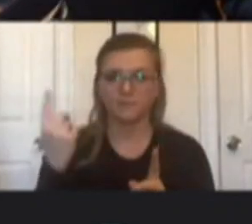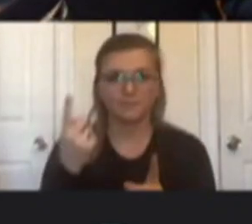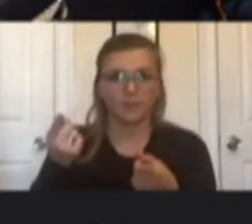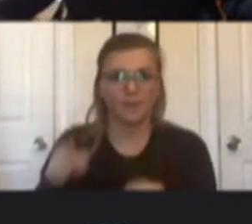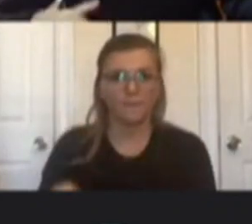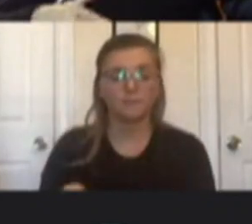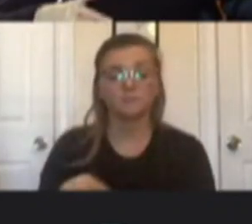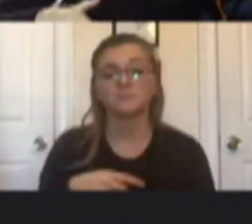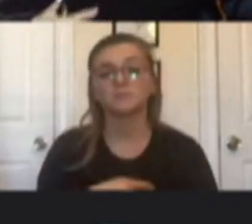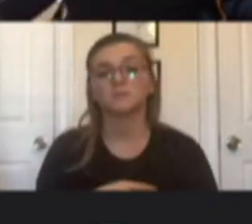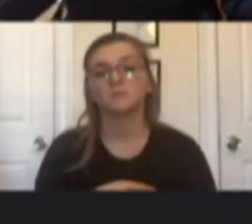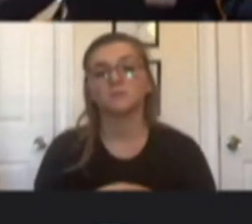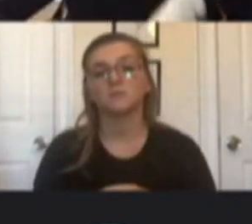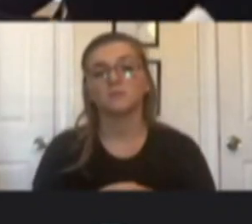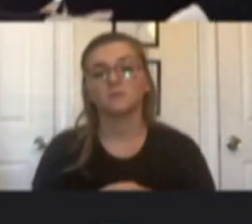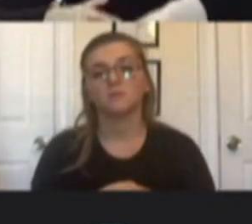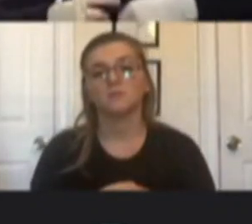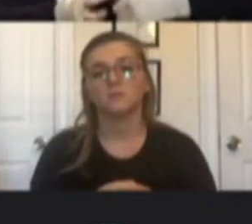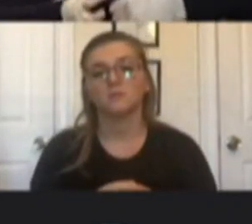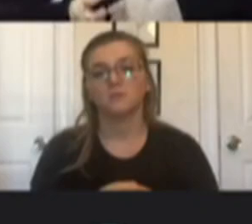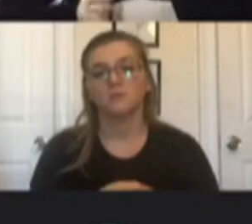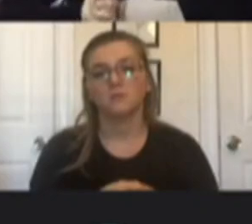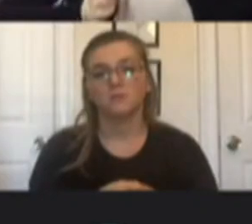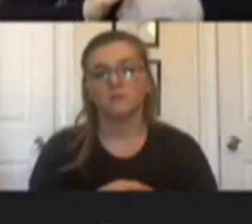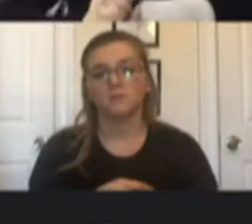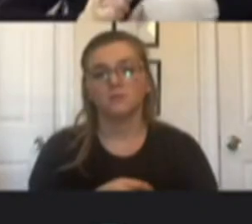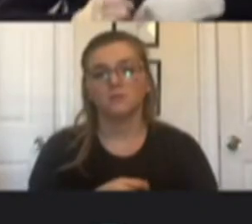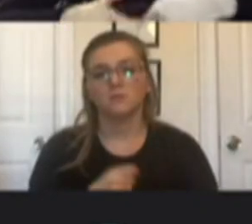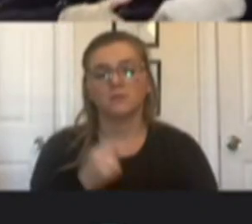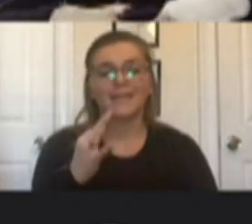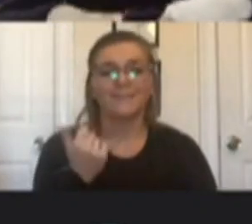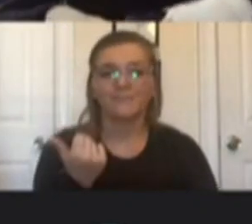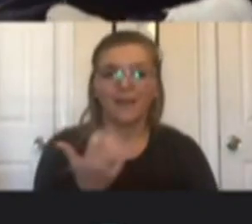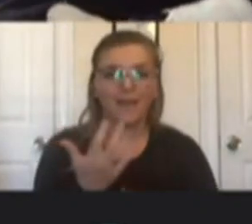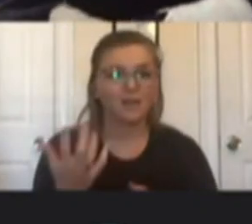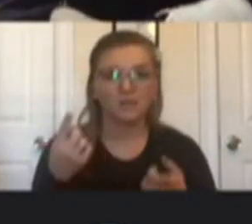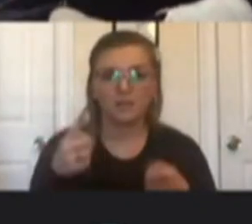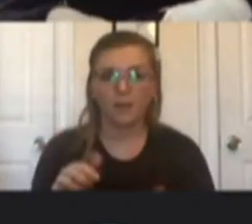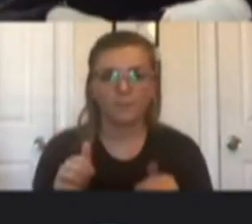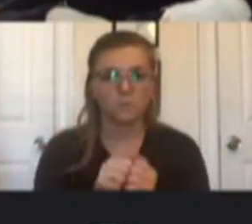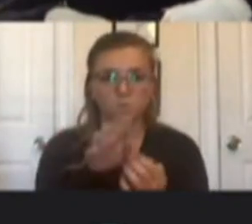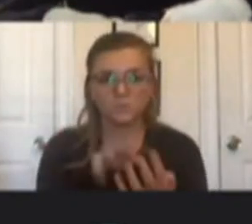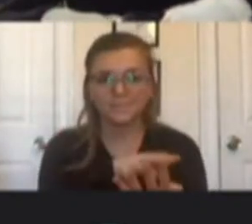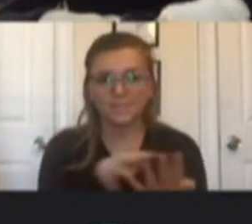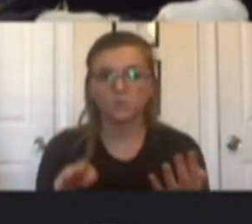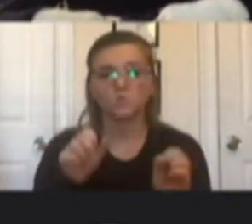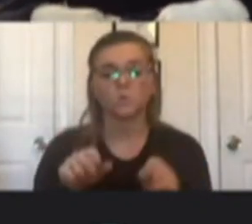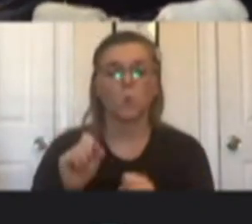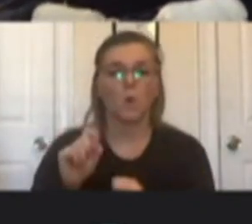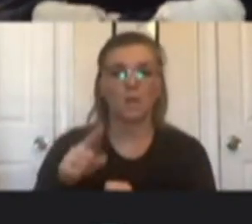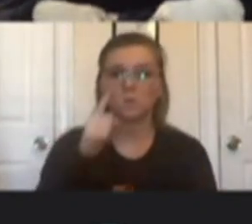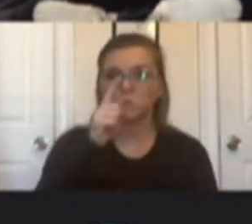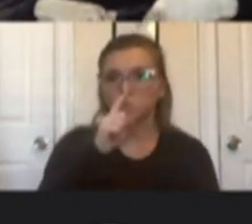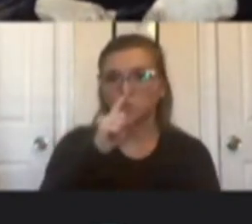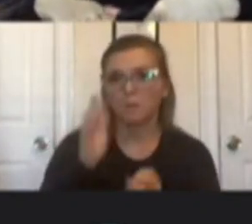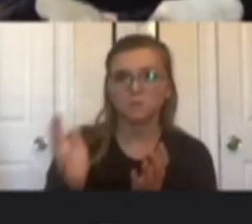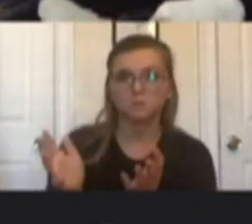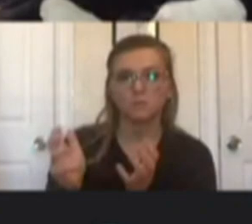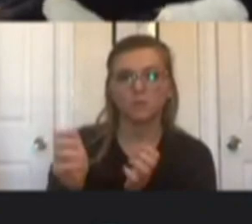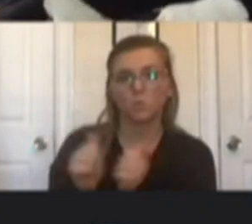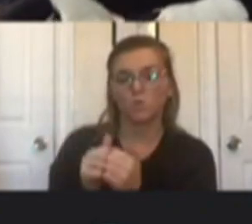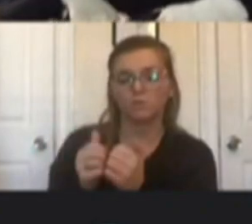if you encounter any flack with scheduling, you can always ask to speak to